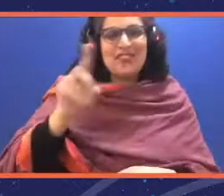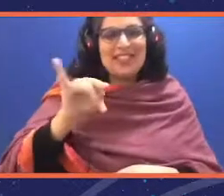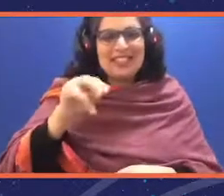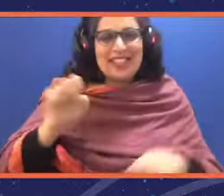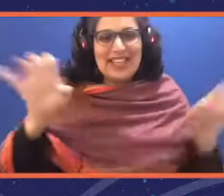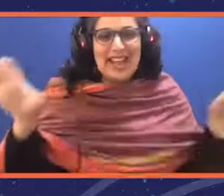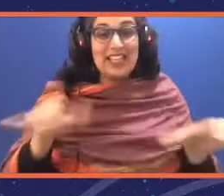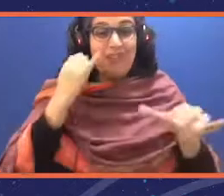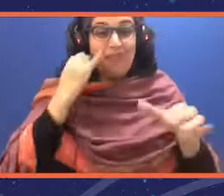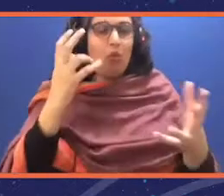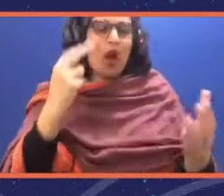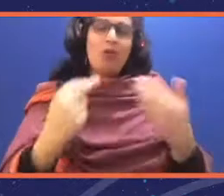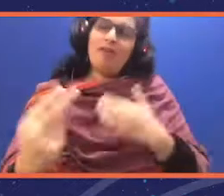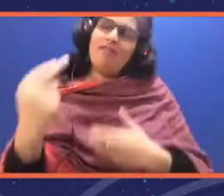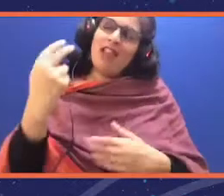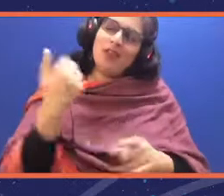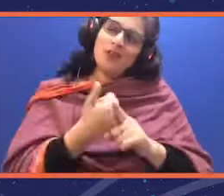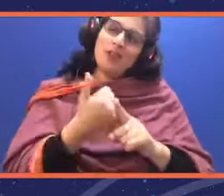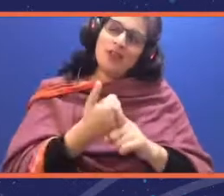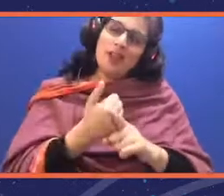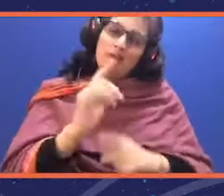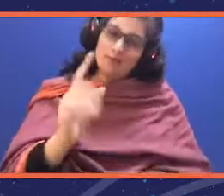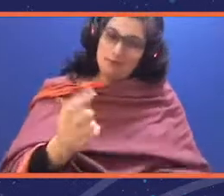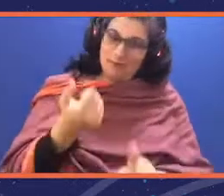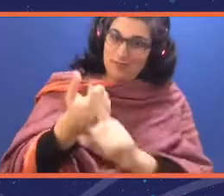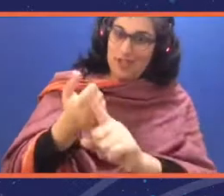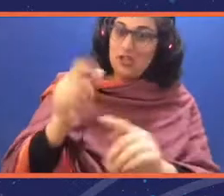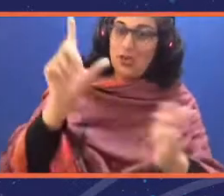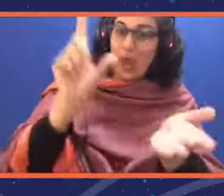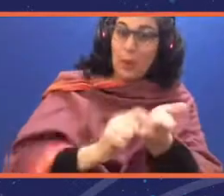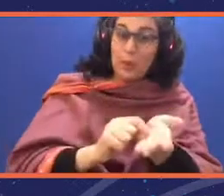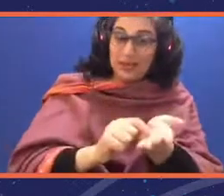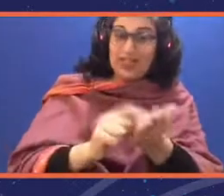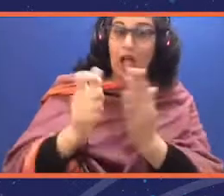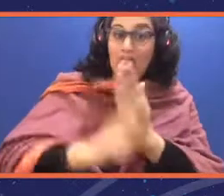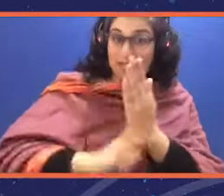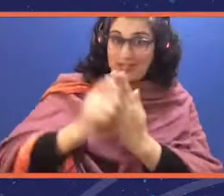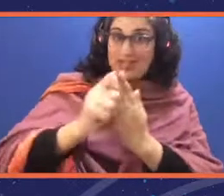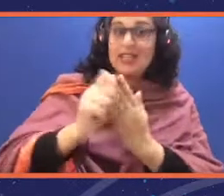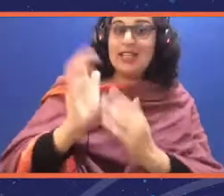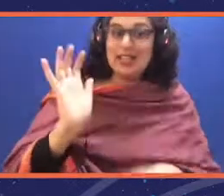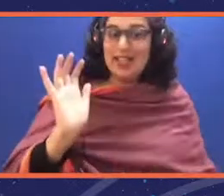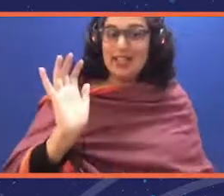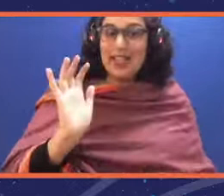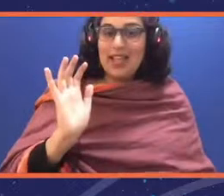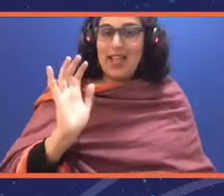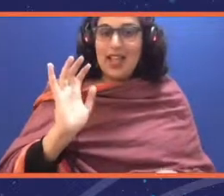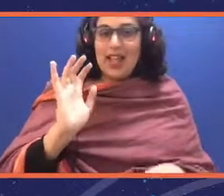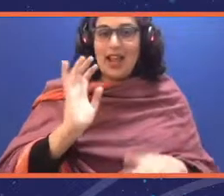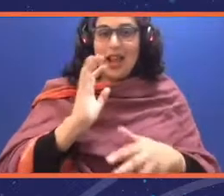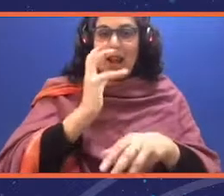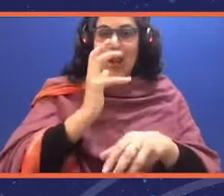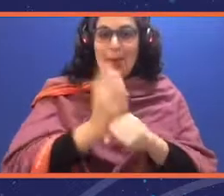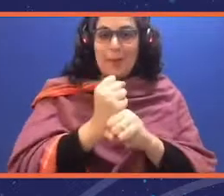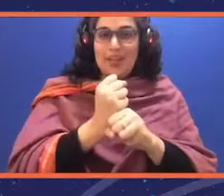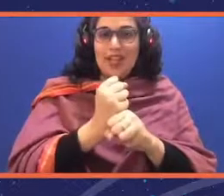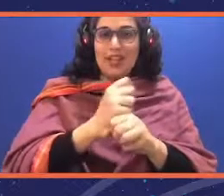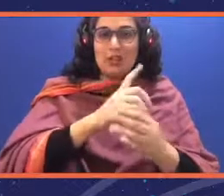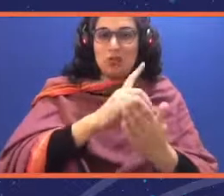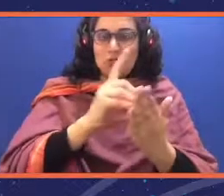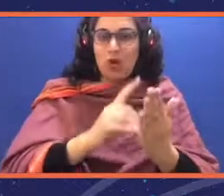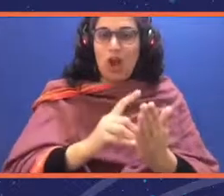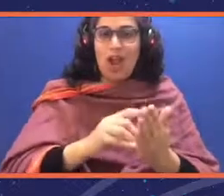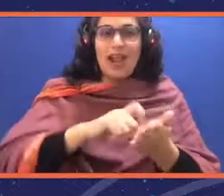reflect yourself on your own, you can print this zine out on your own, and I've created drawing and writing prompts for you